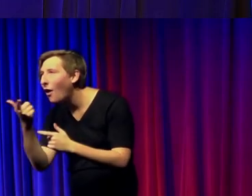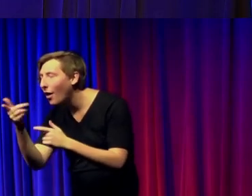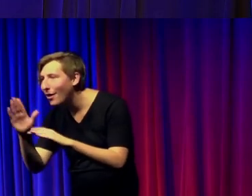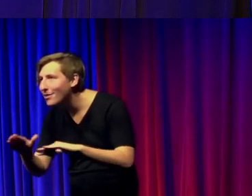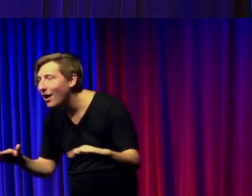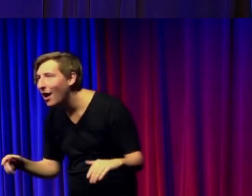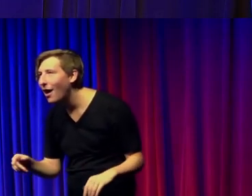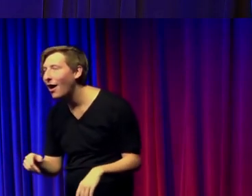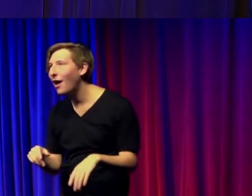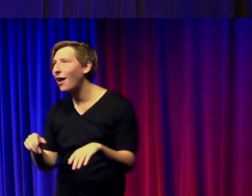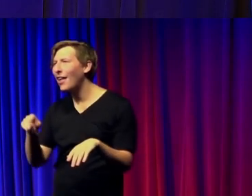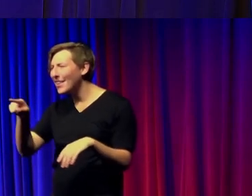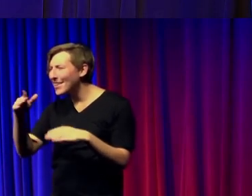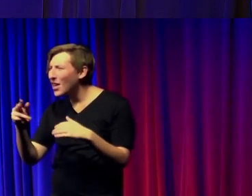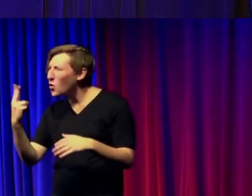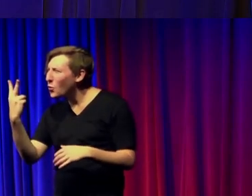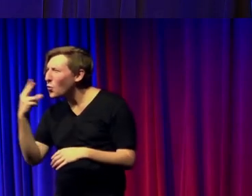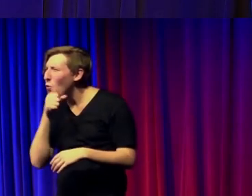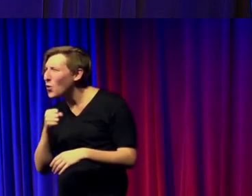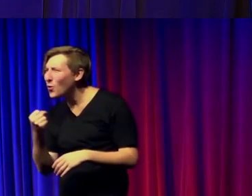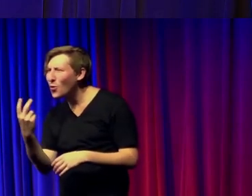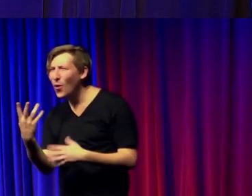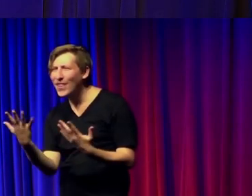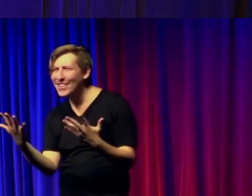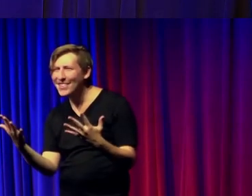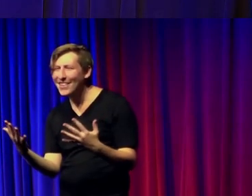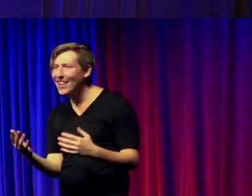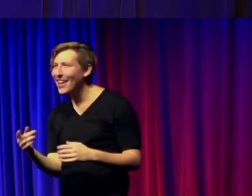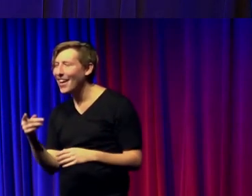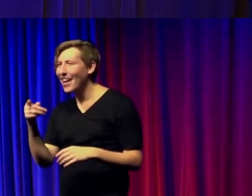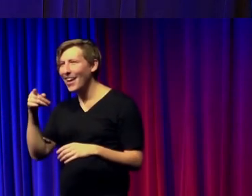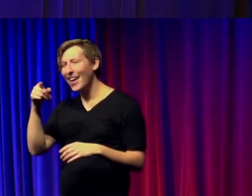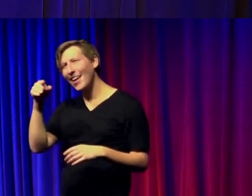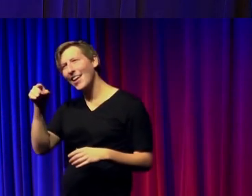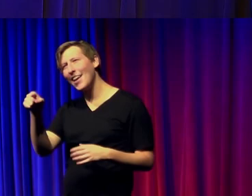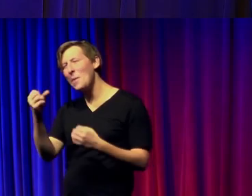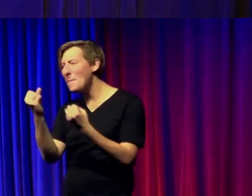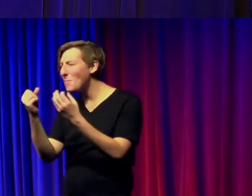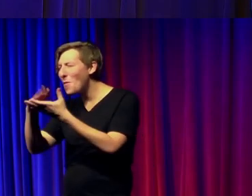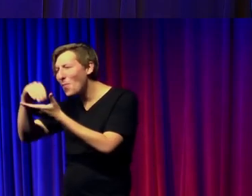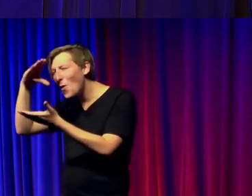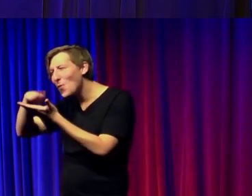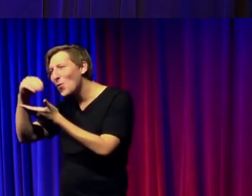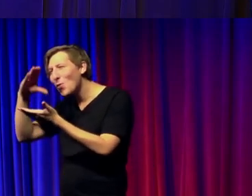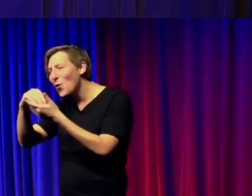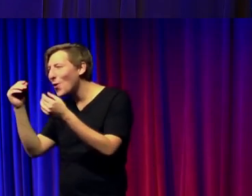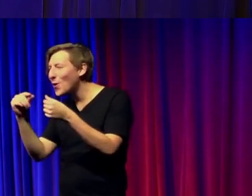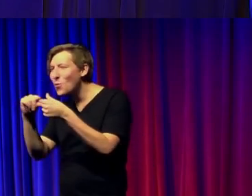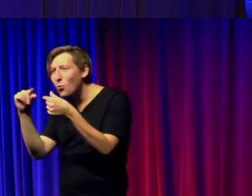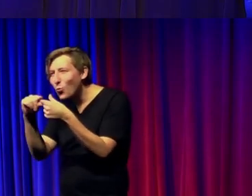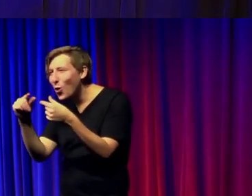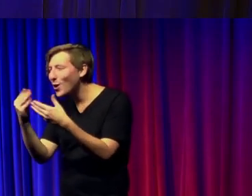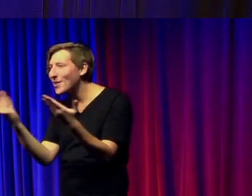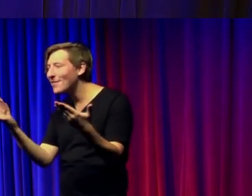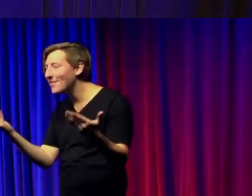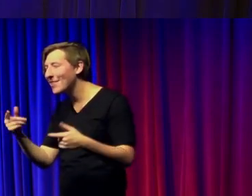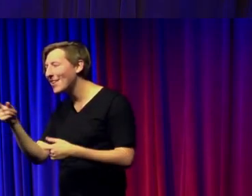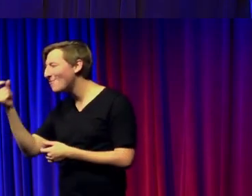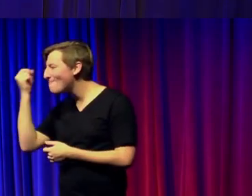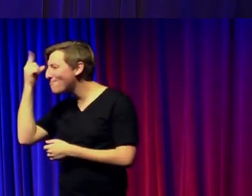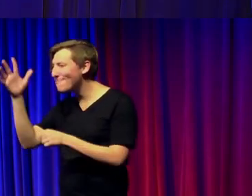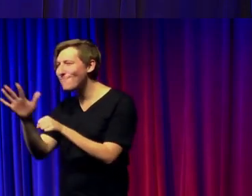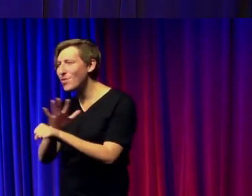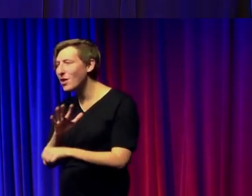that I can show him and stuff. Like it was very cool to hang out with him. Like he's the coolest science project. And so anyways, I like put